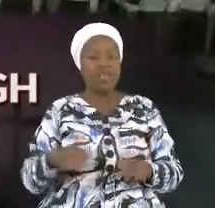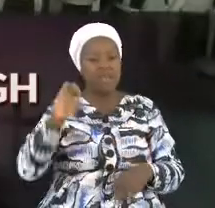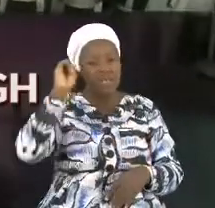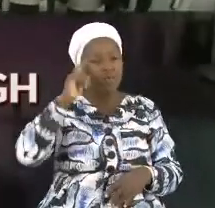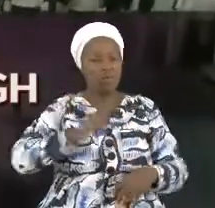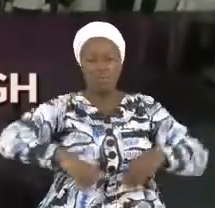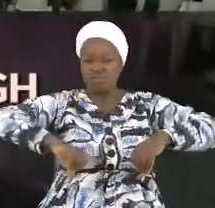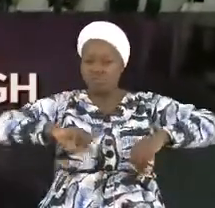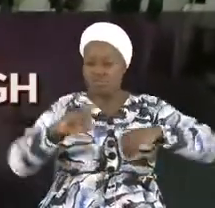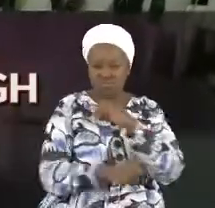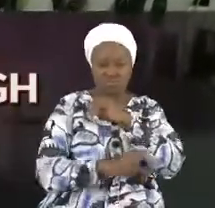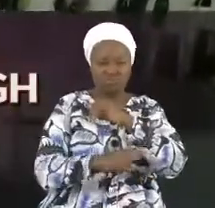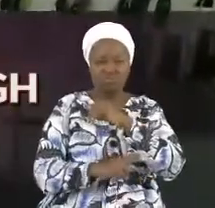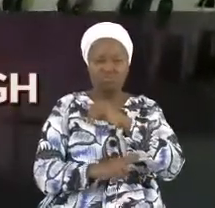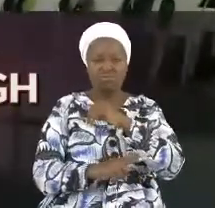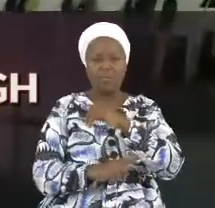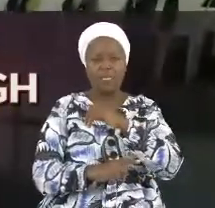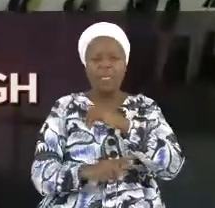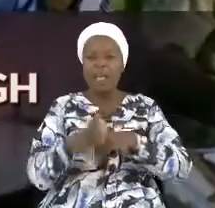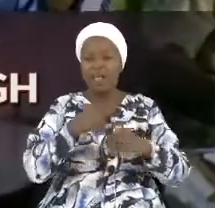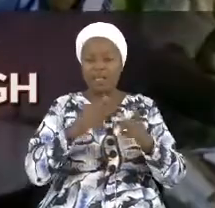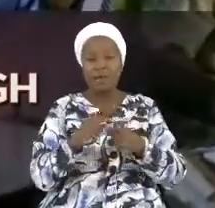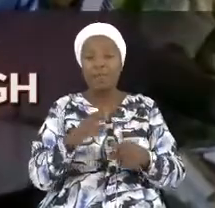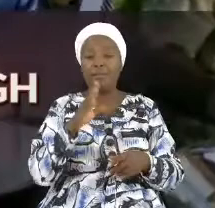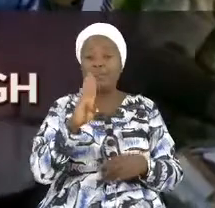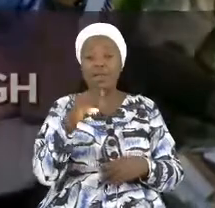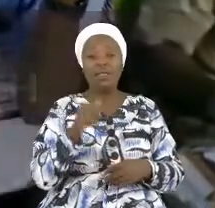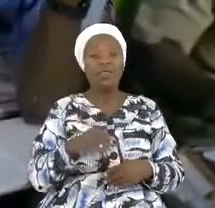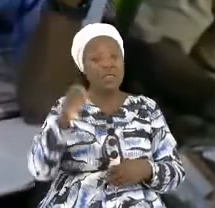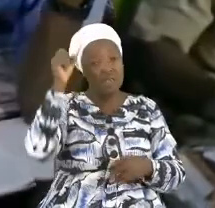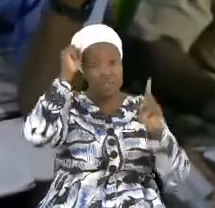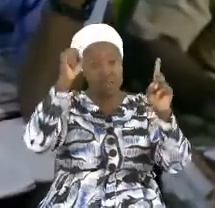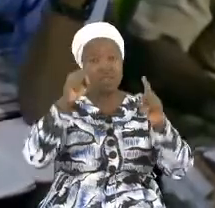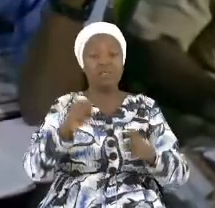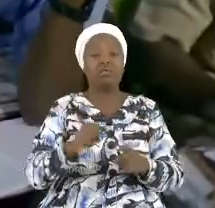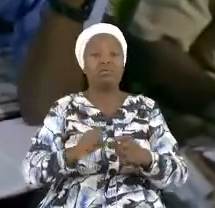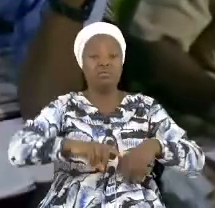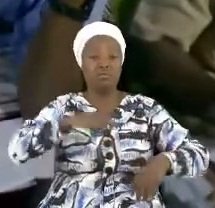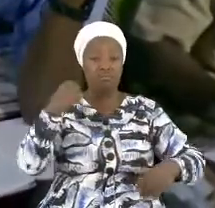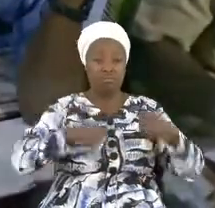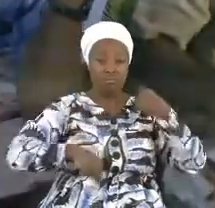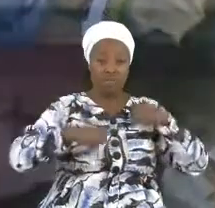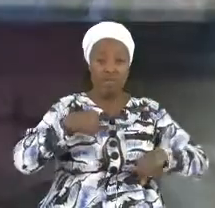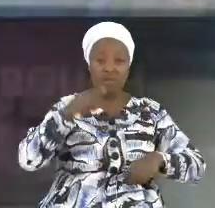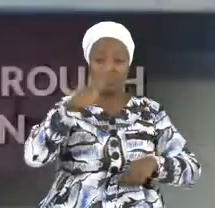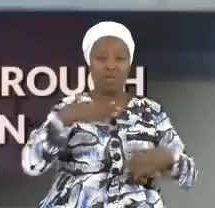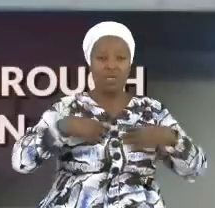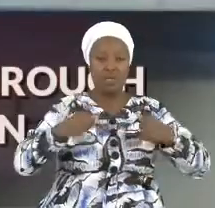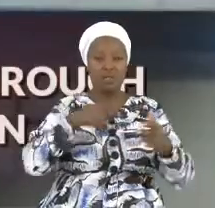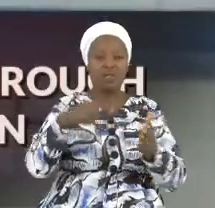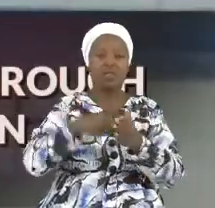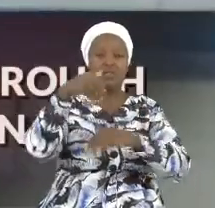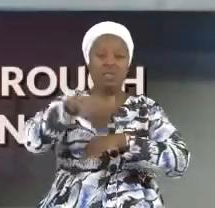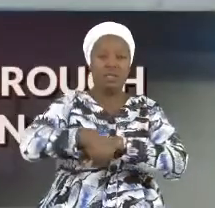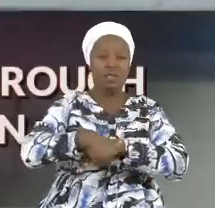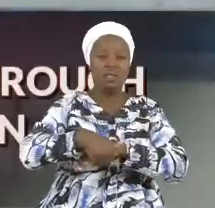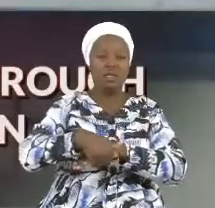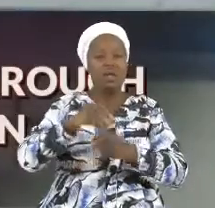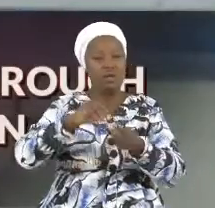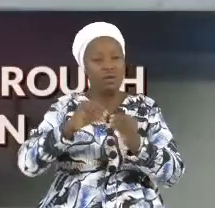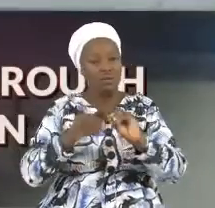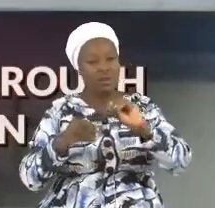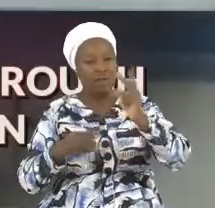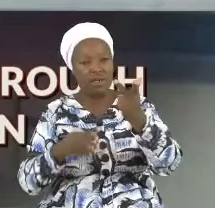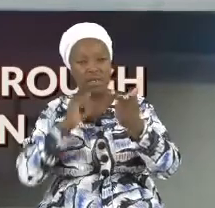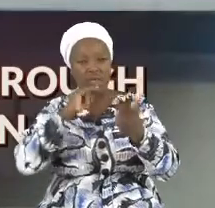stripes you're healed tonight. Number three, meaningful holiness in sanctification